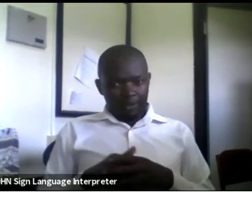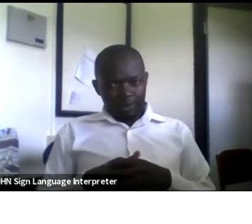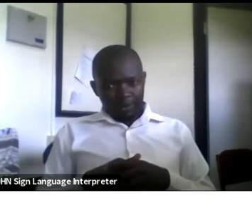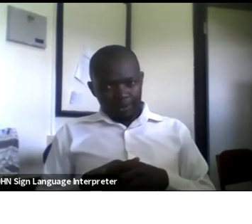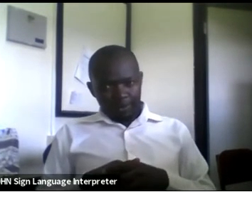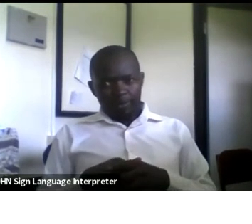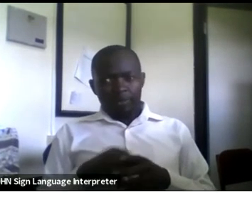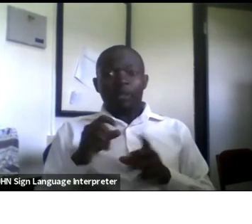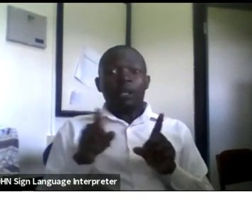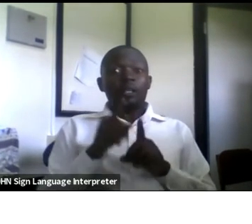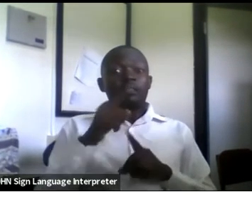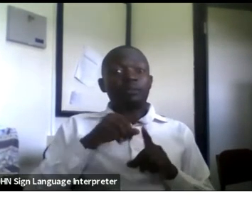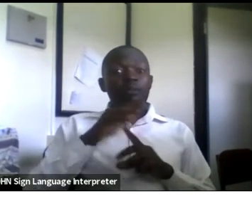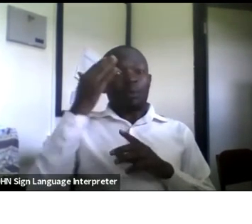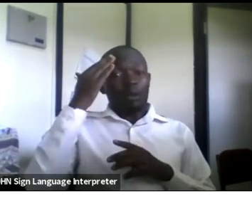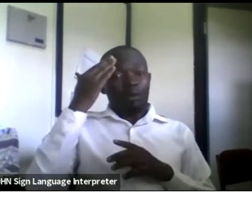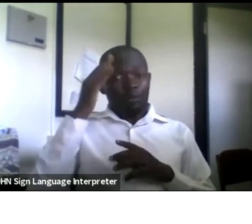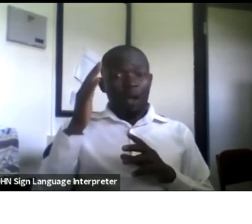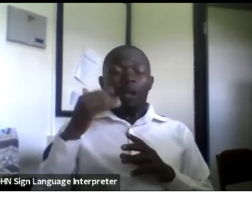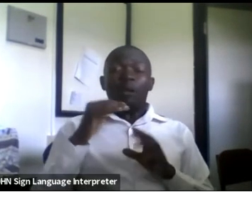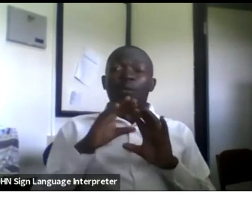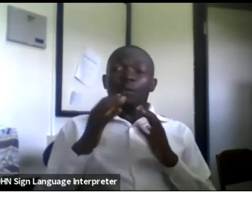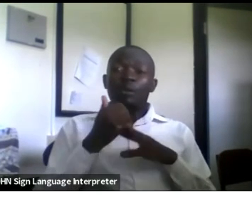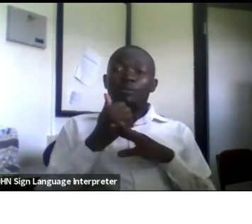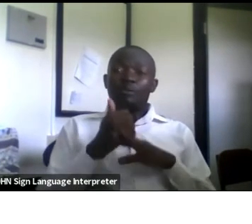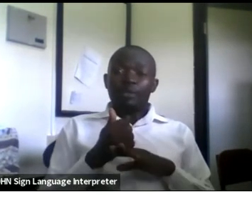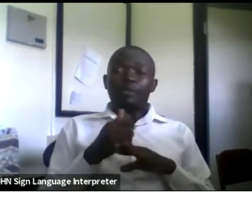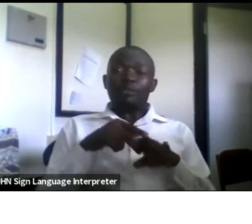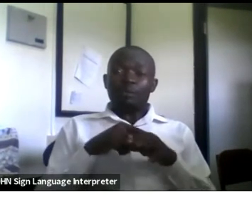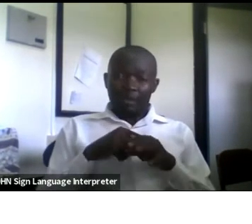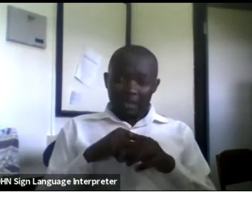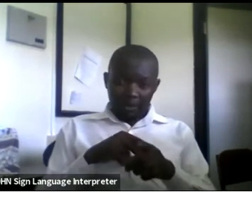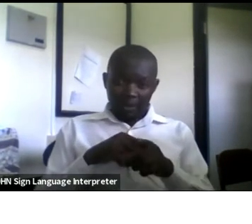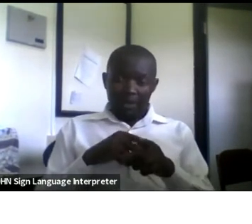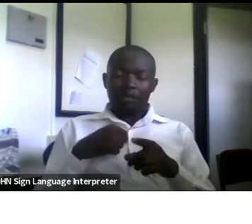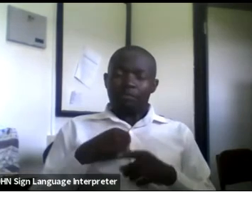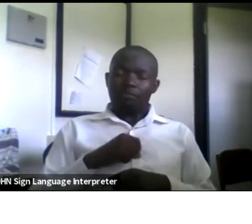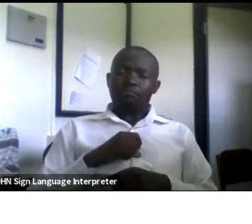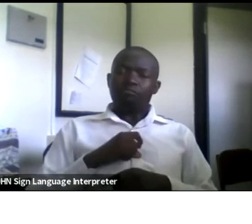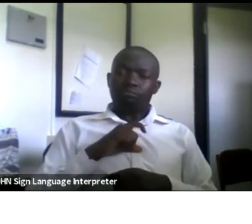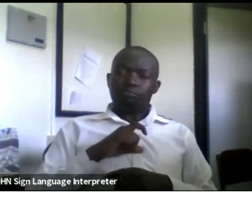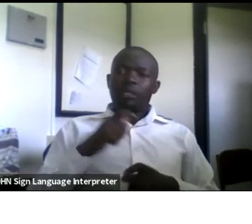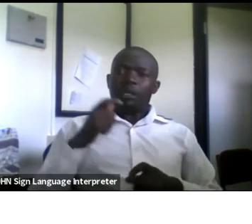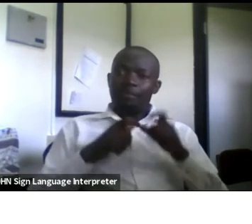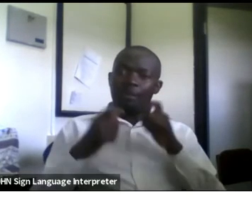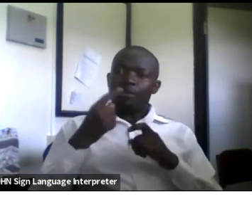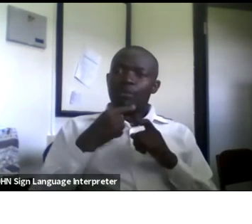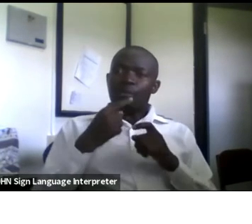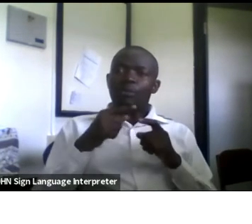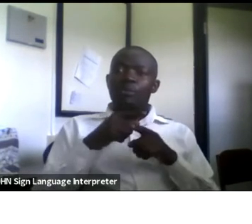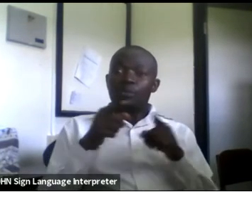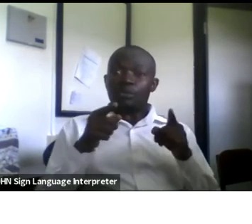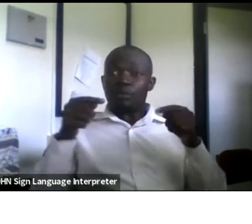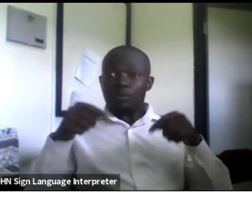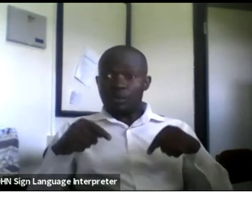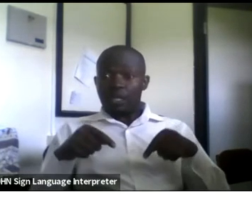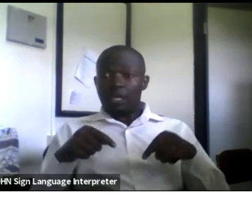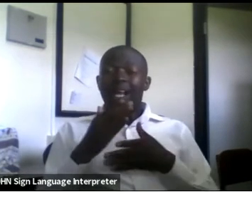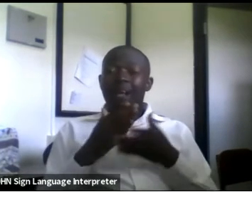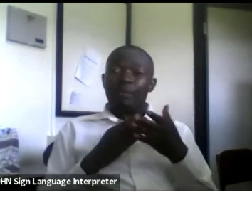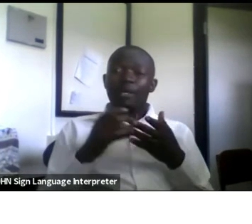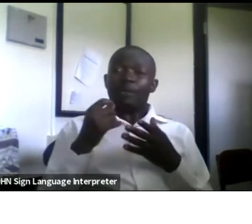know, community-based rehabilitation, particularly I'm confident that the people who are sitting today and listening to us are part of the